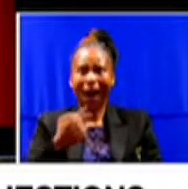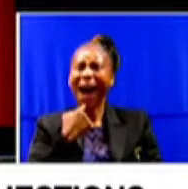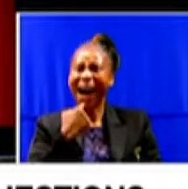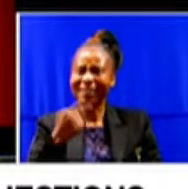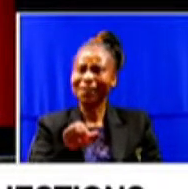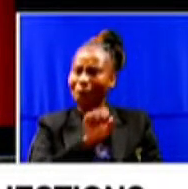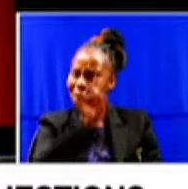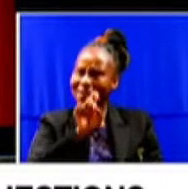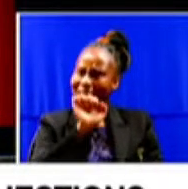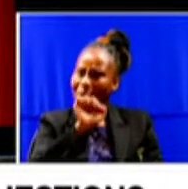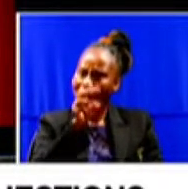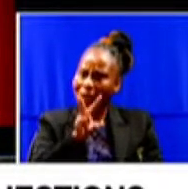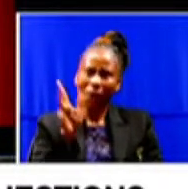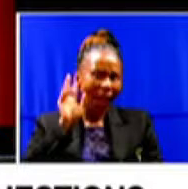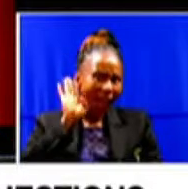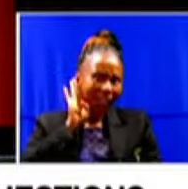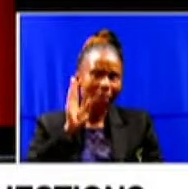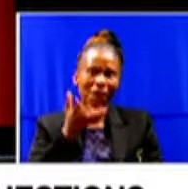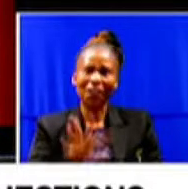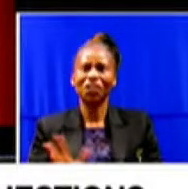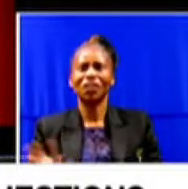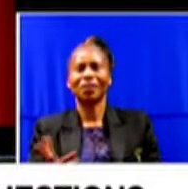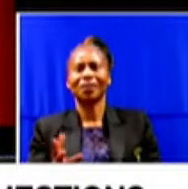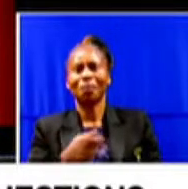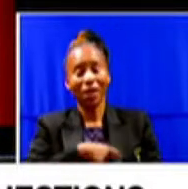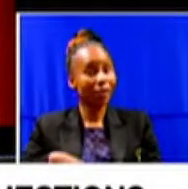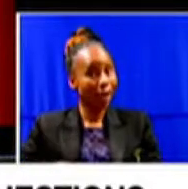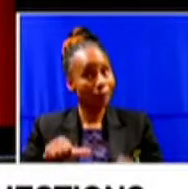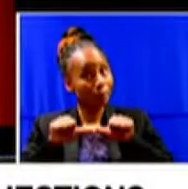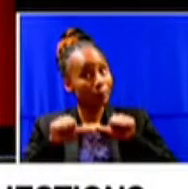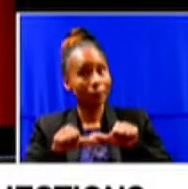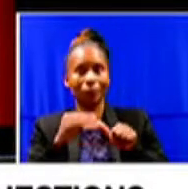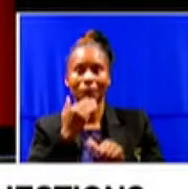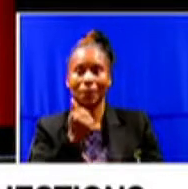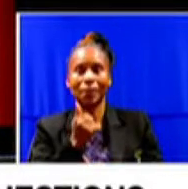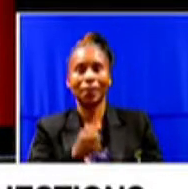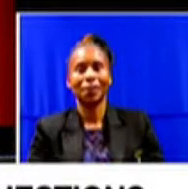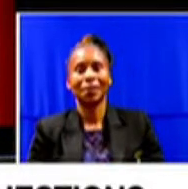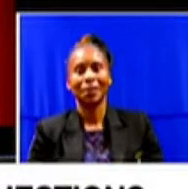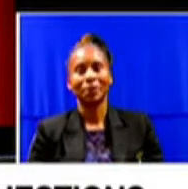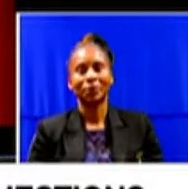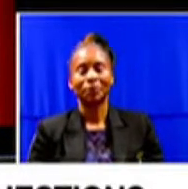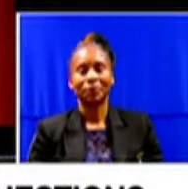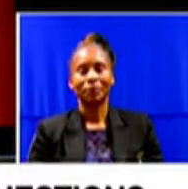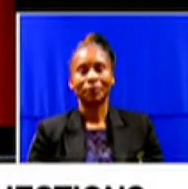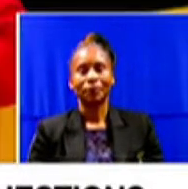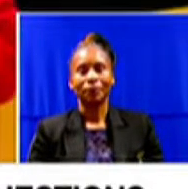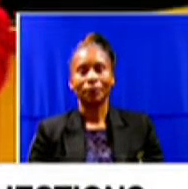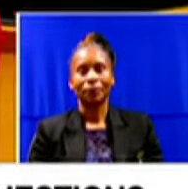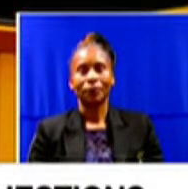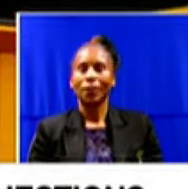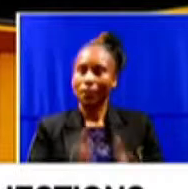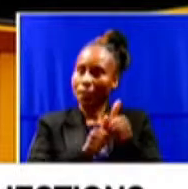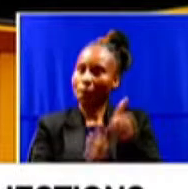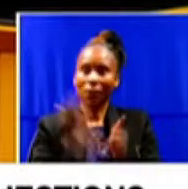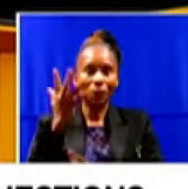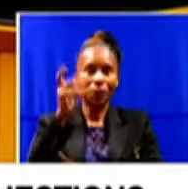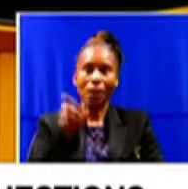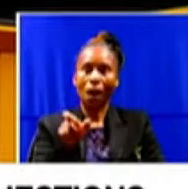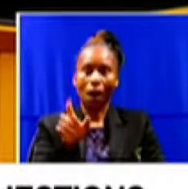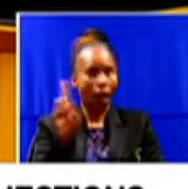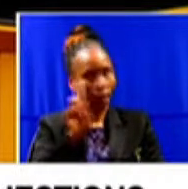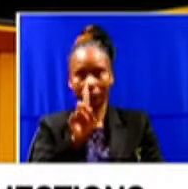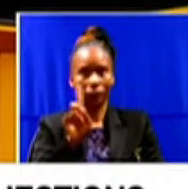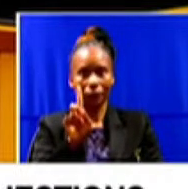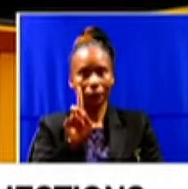anyway. So the President, go ahead, please. Deputy Speaker. No, honorable member,